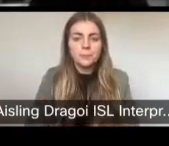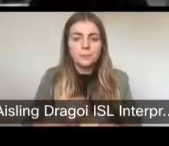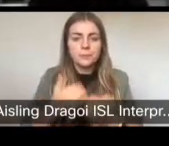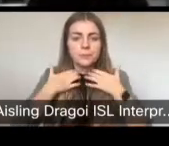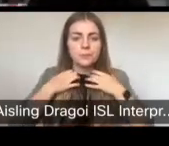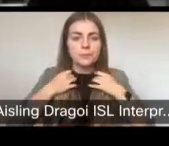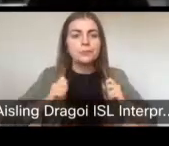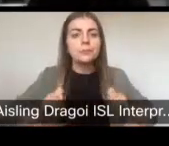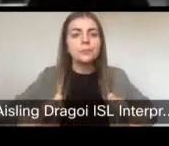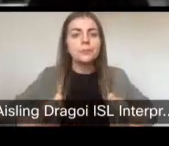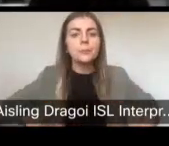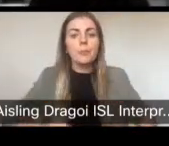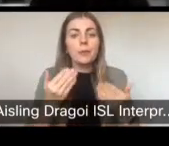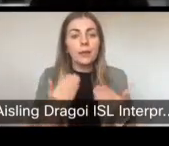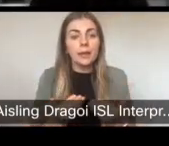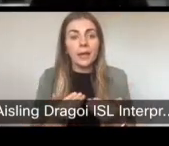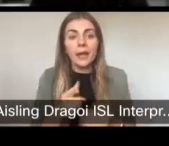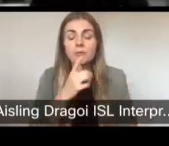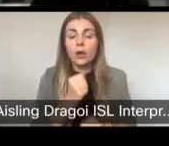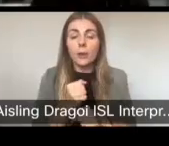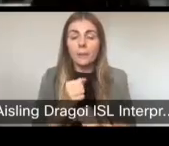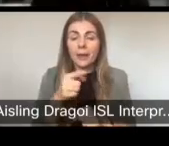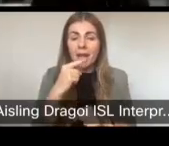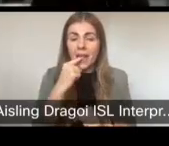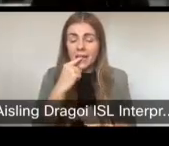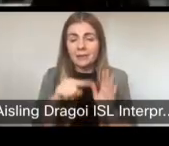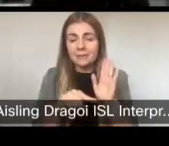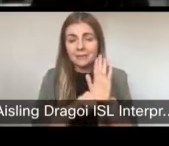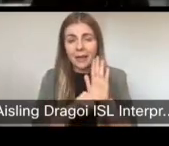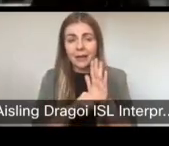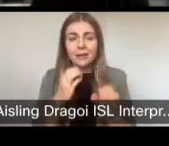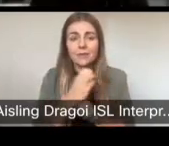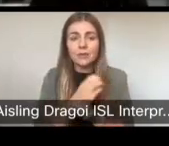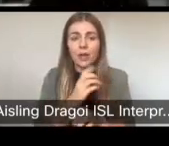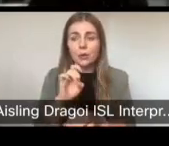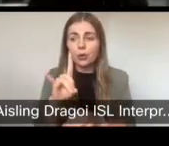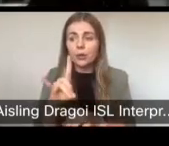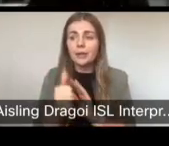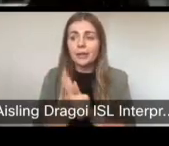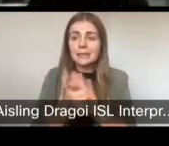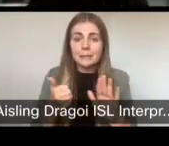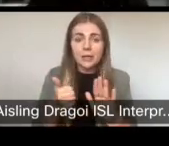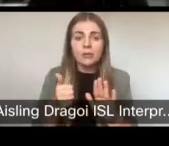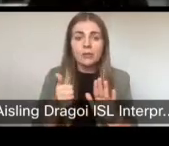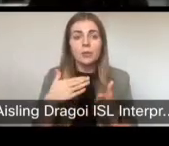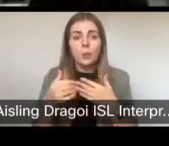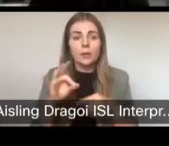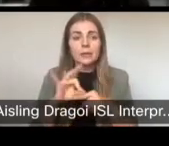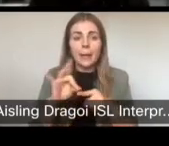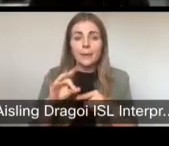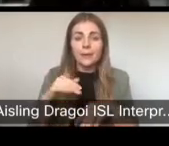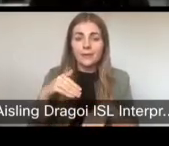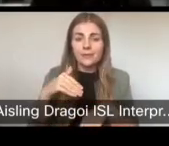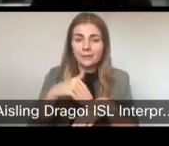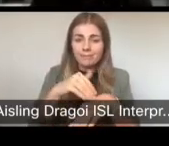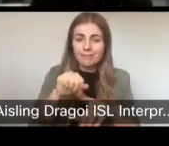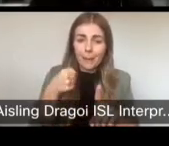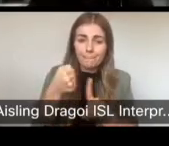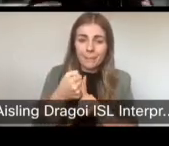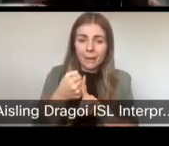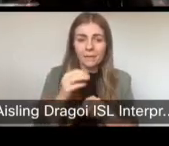I go down to the adverse childhood experiences and the evidence of what the impact of trauma is on people's lives.